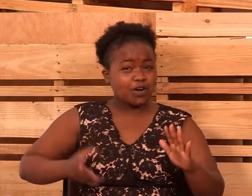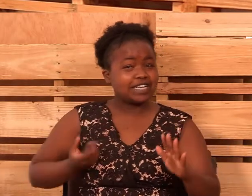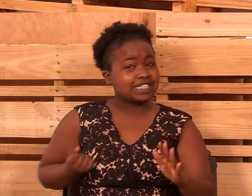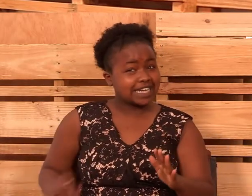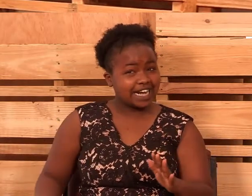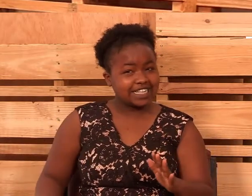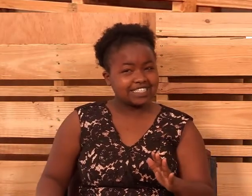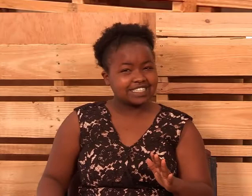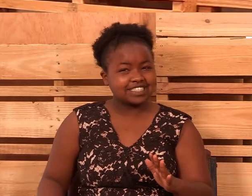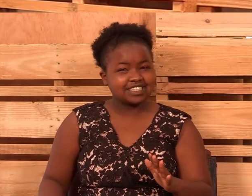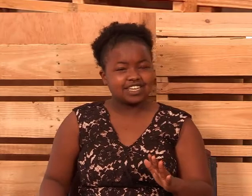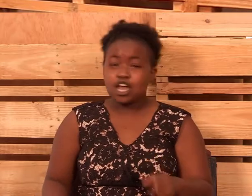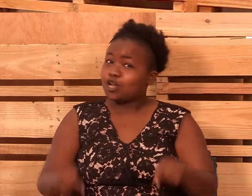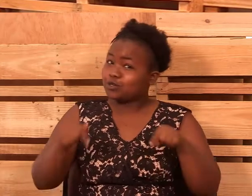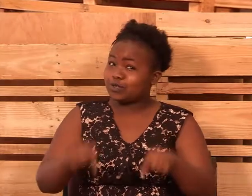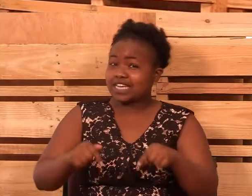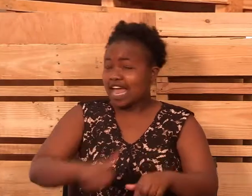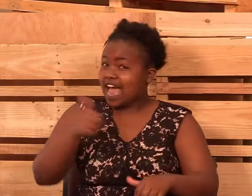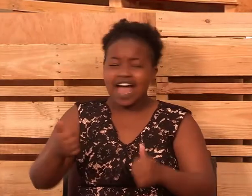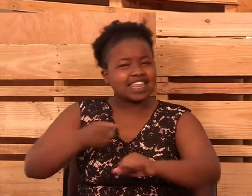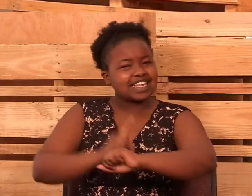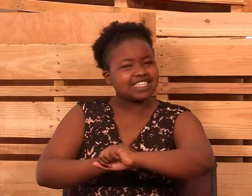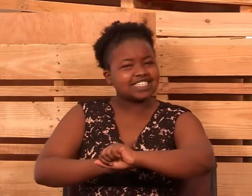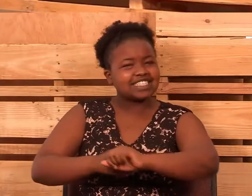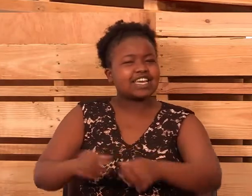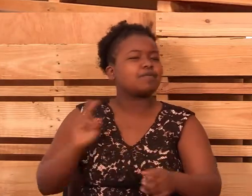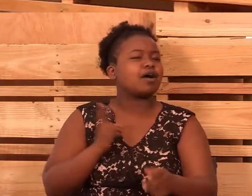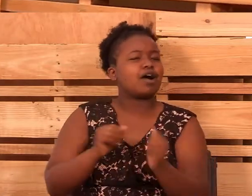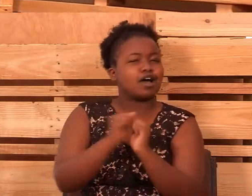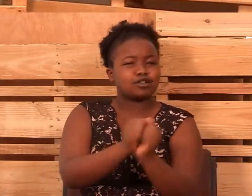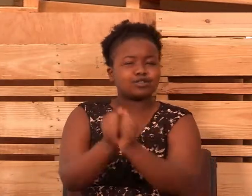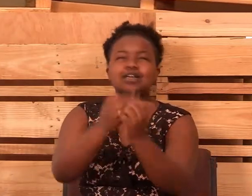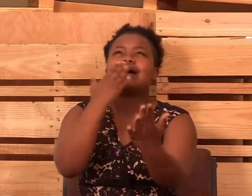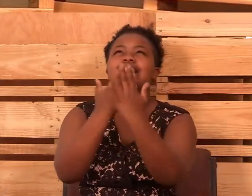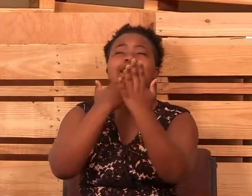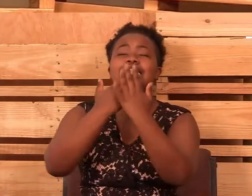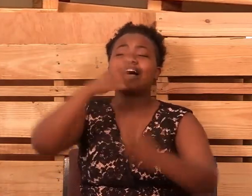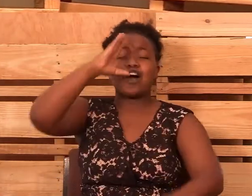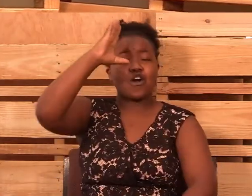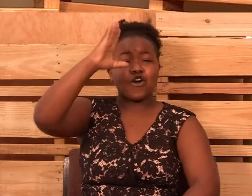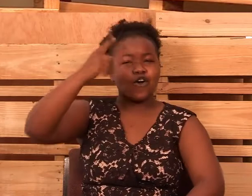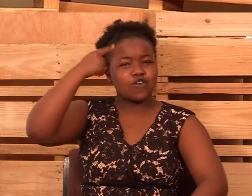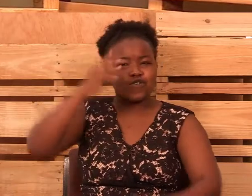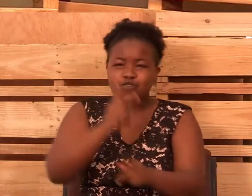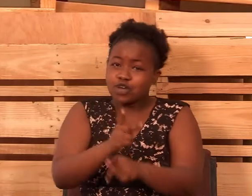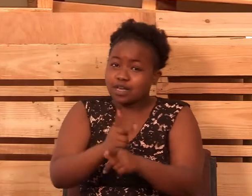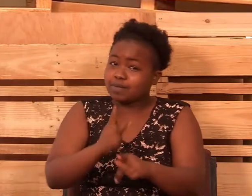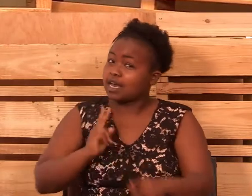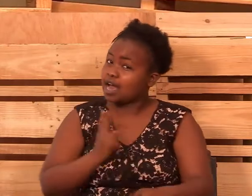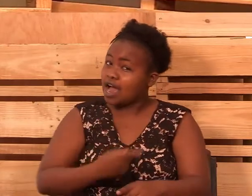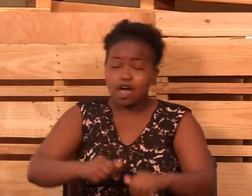boys and girls, it's another time we are together. We thank God for the way he has kept